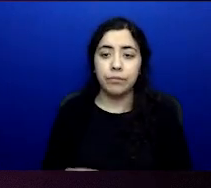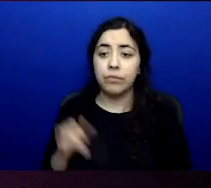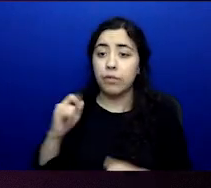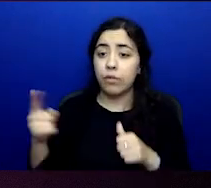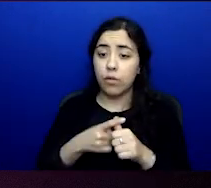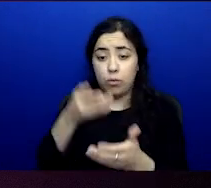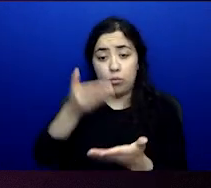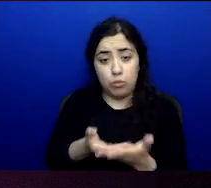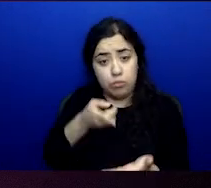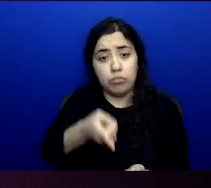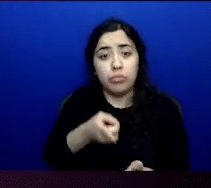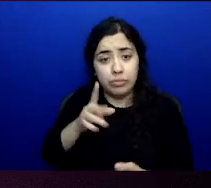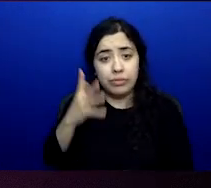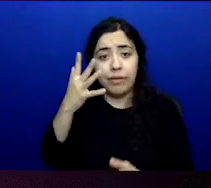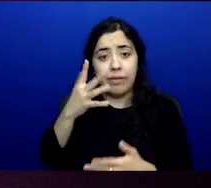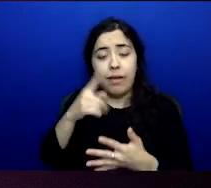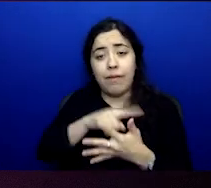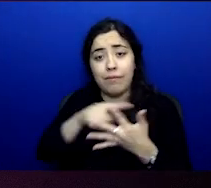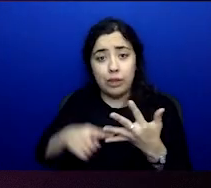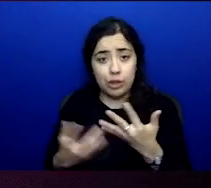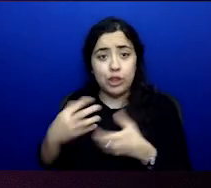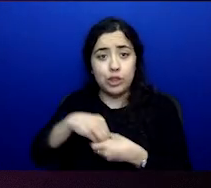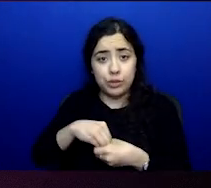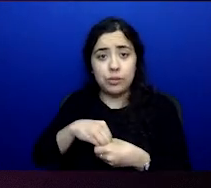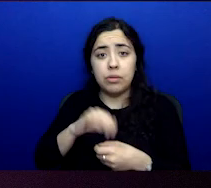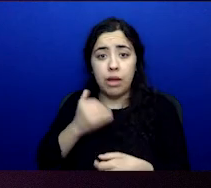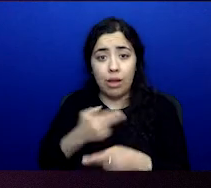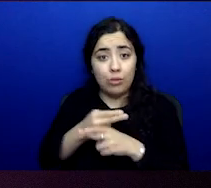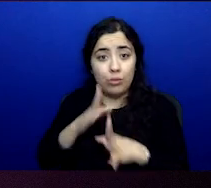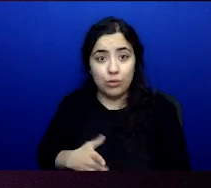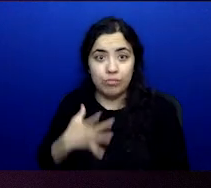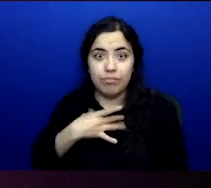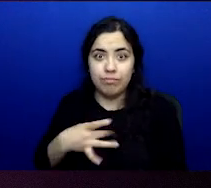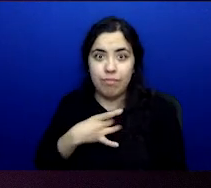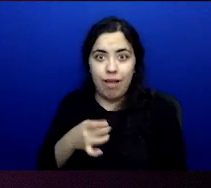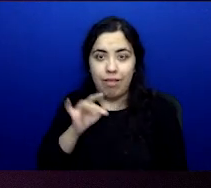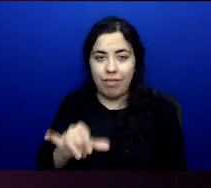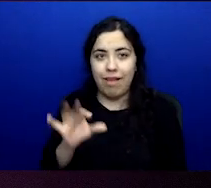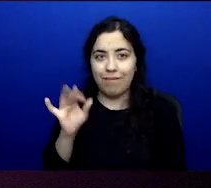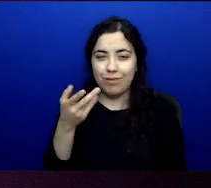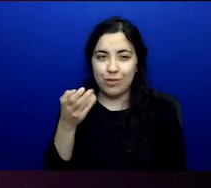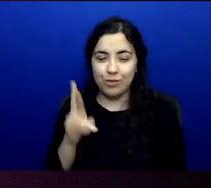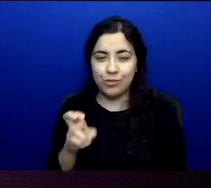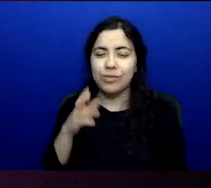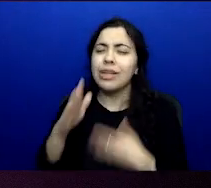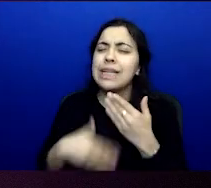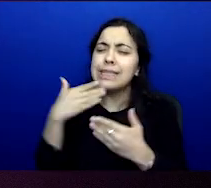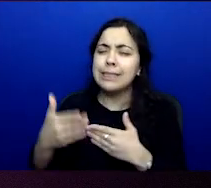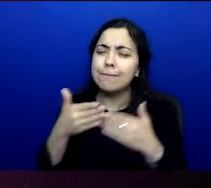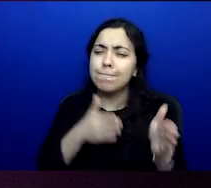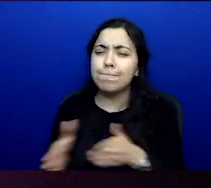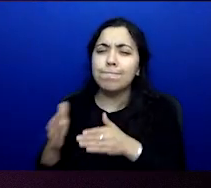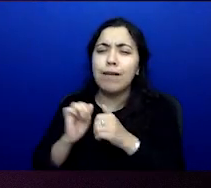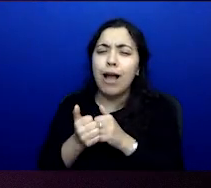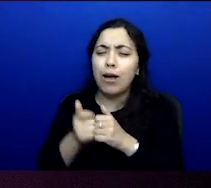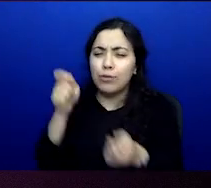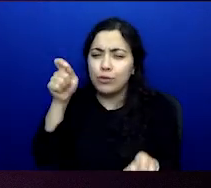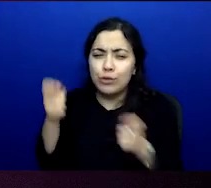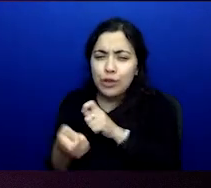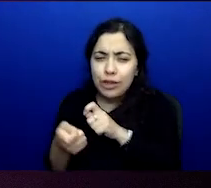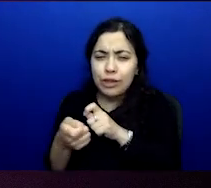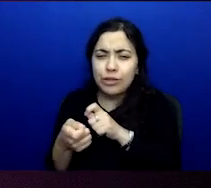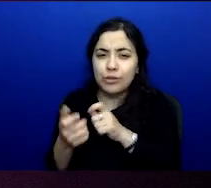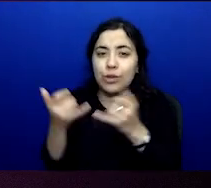be a feature that's loved by our users. So it brought us to the next step in starting to look into how we can introduce that drastic change to our